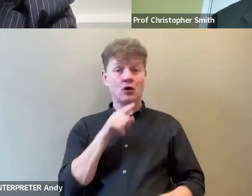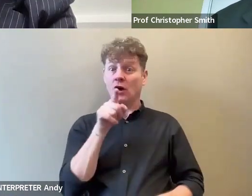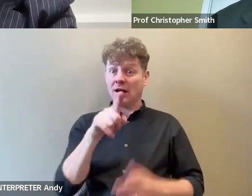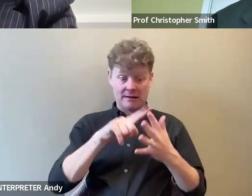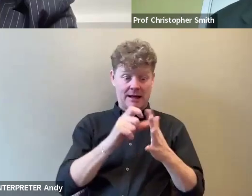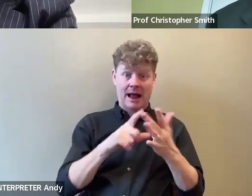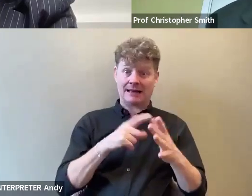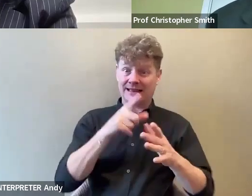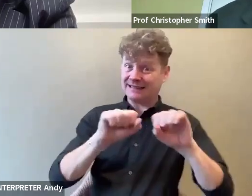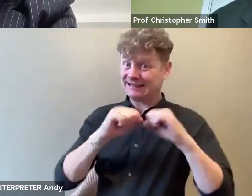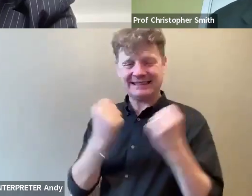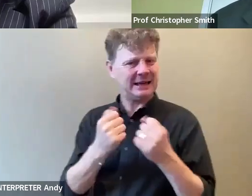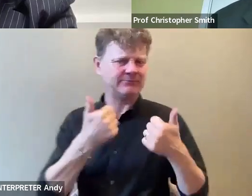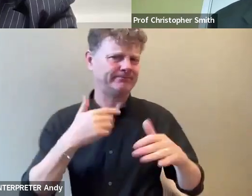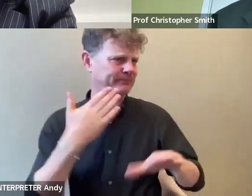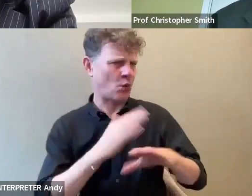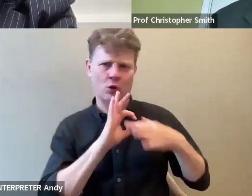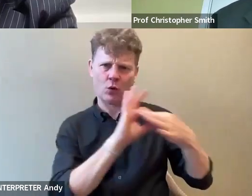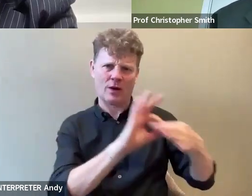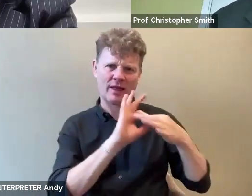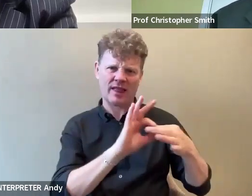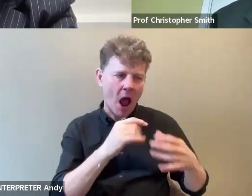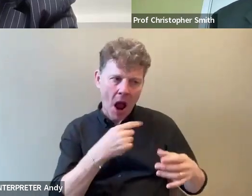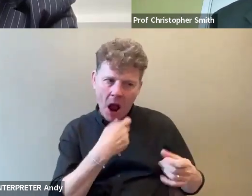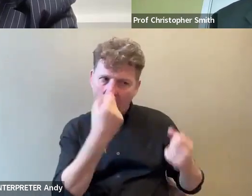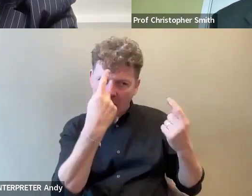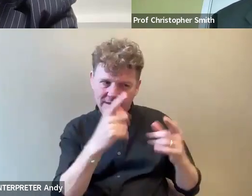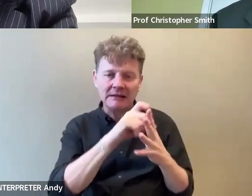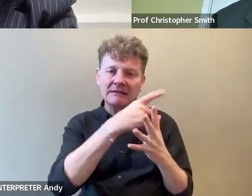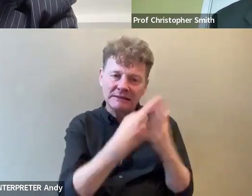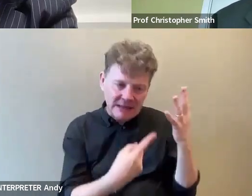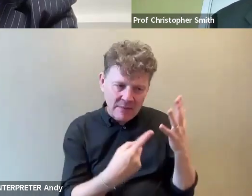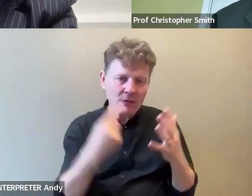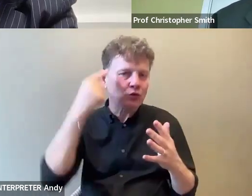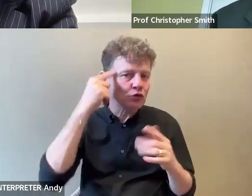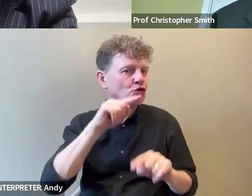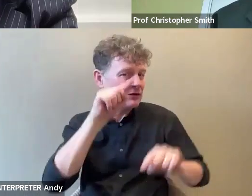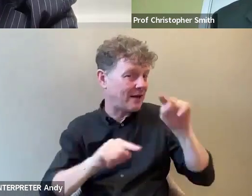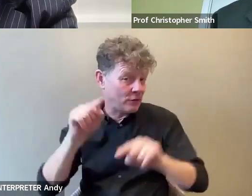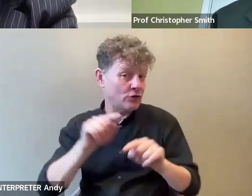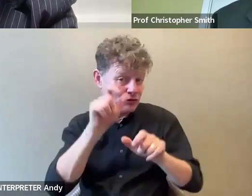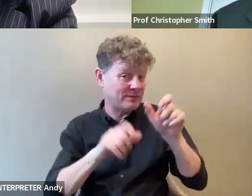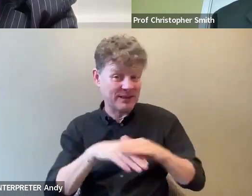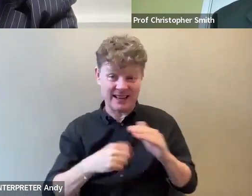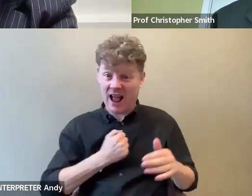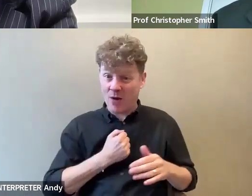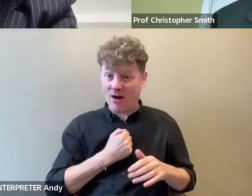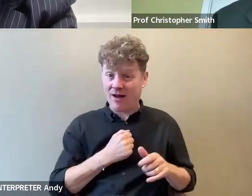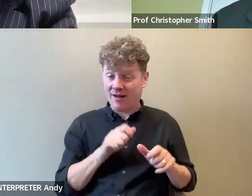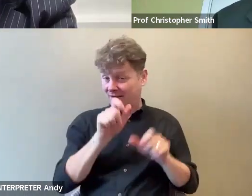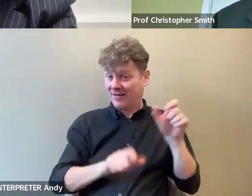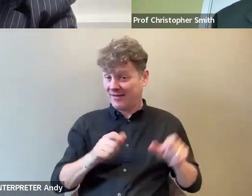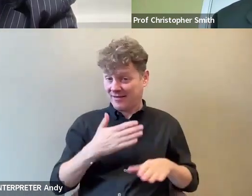team to better understand lived experiences of disabled and neurodivergent colleagues in our workforce. We know